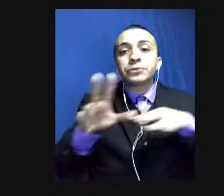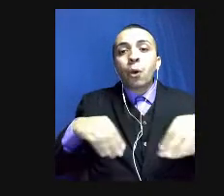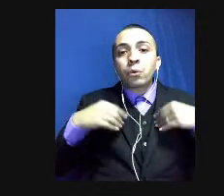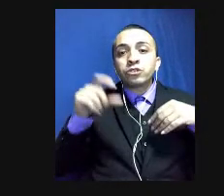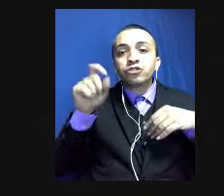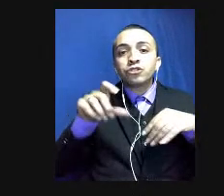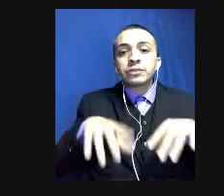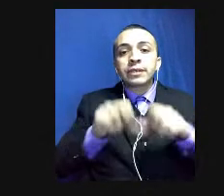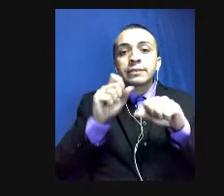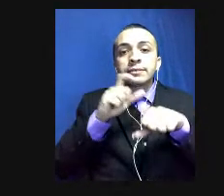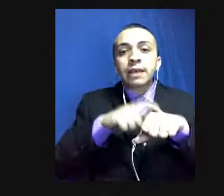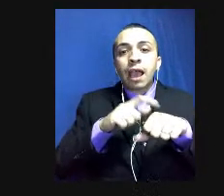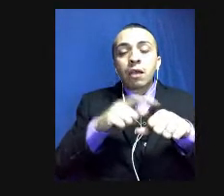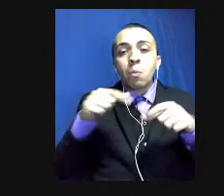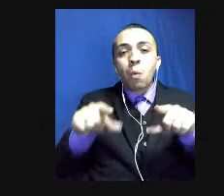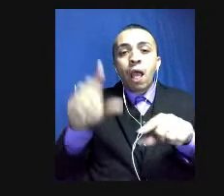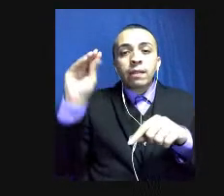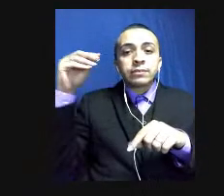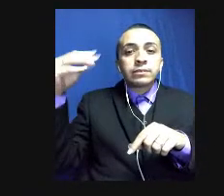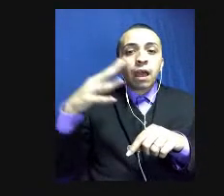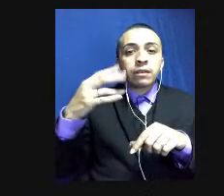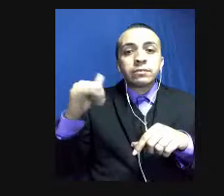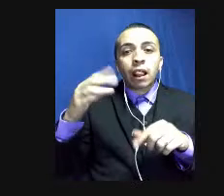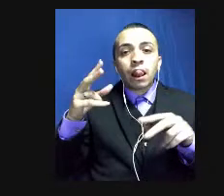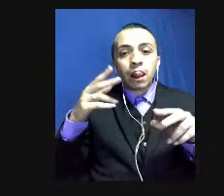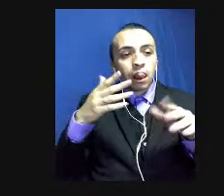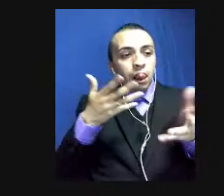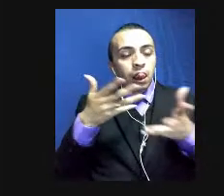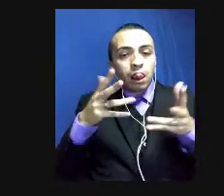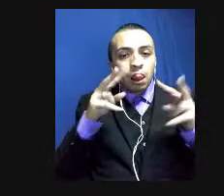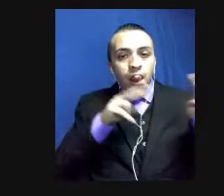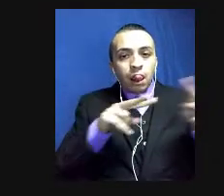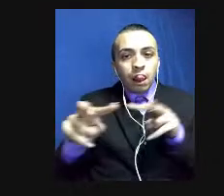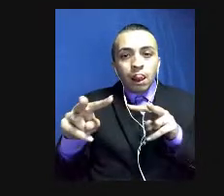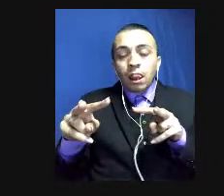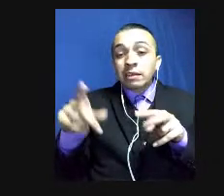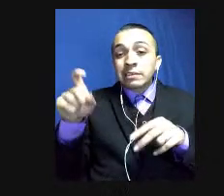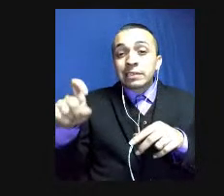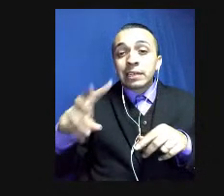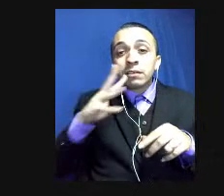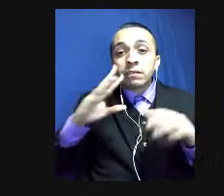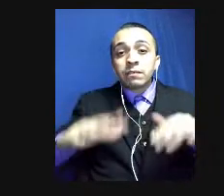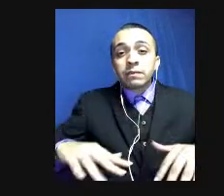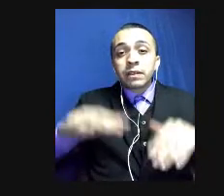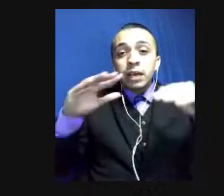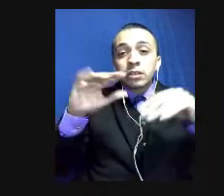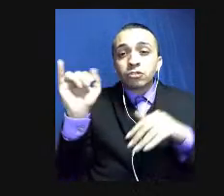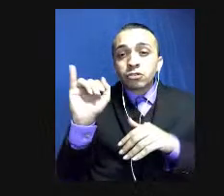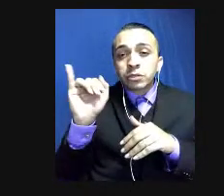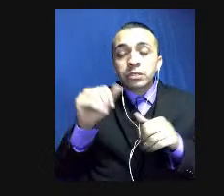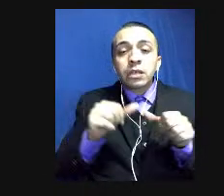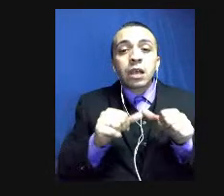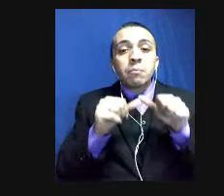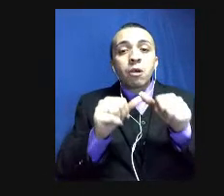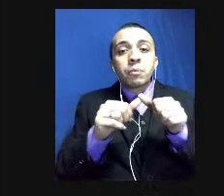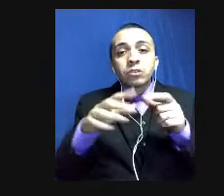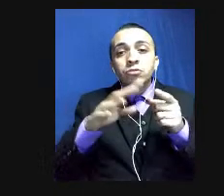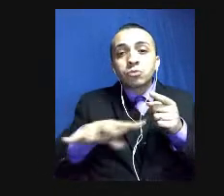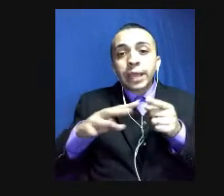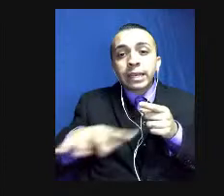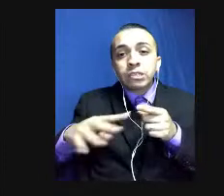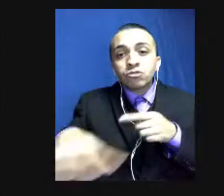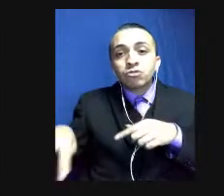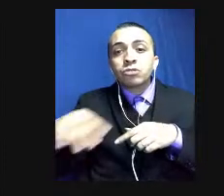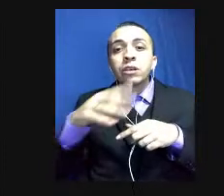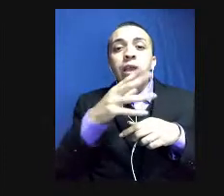time while the sun is still out to evaluate the need for flood insurance, permanent drainage improvements on their property, and